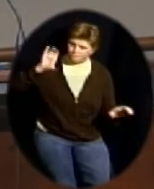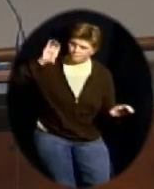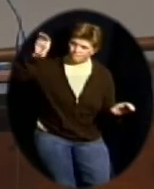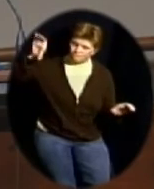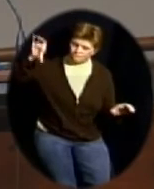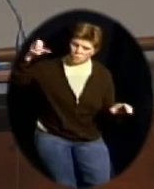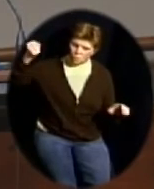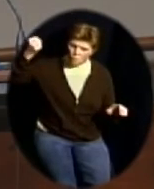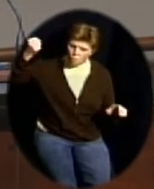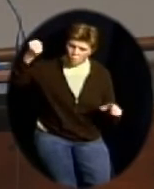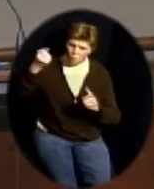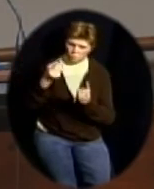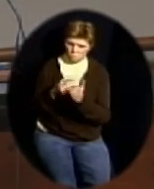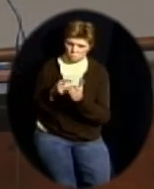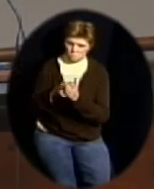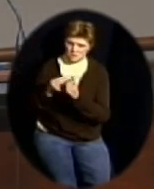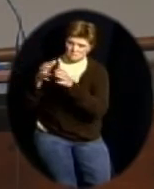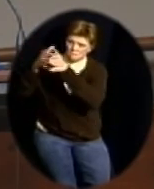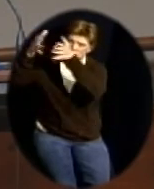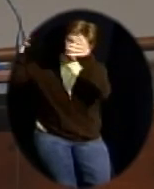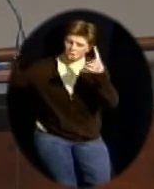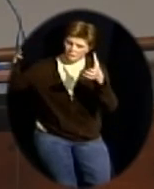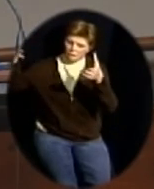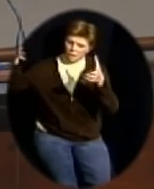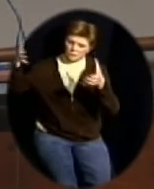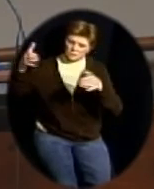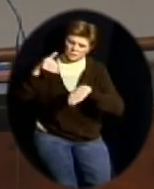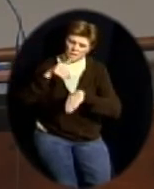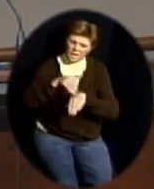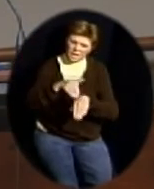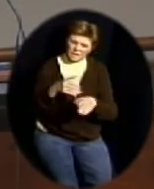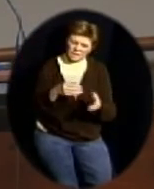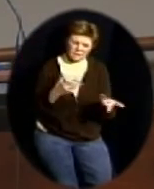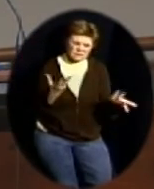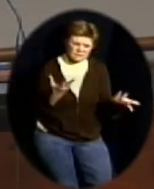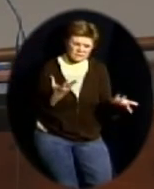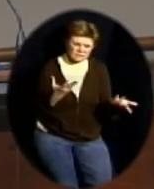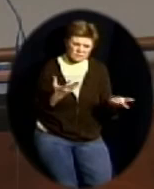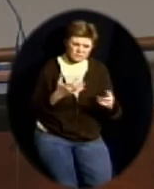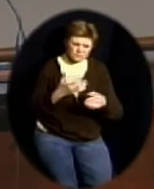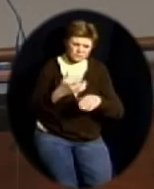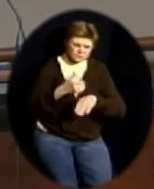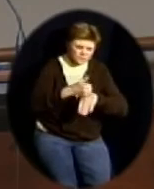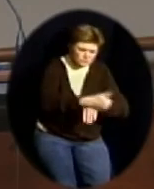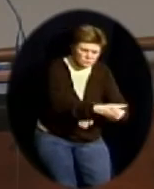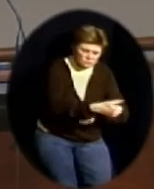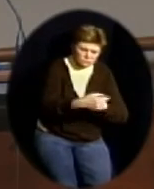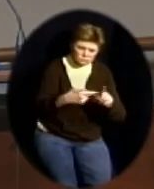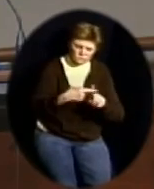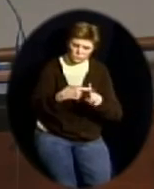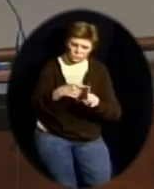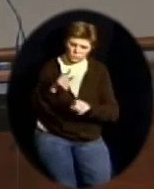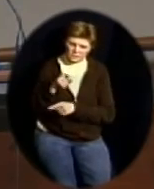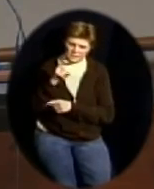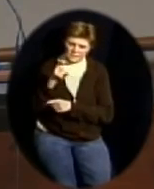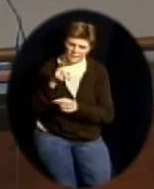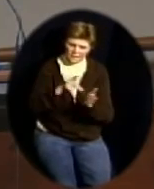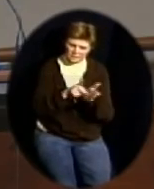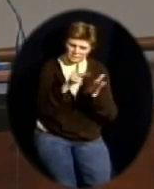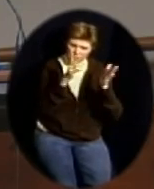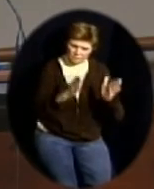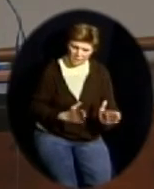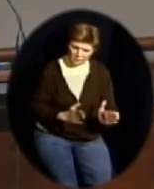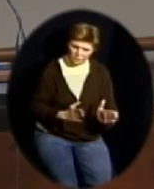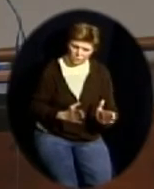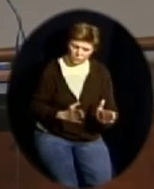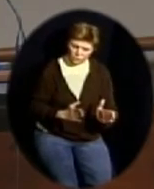taxpayers. I did a little research on the internet, and with a $172 million budget, the school district